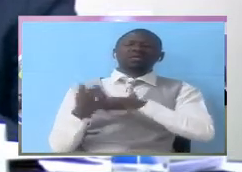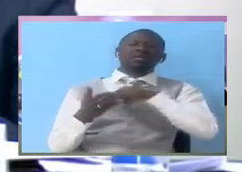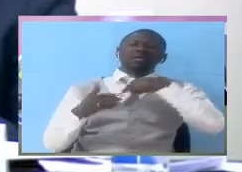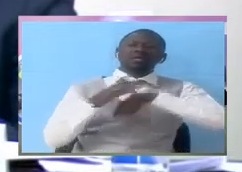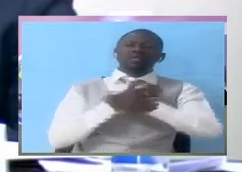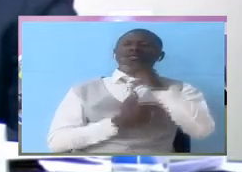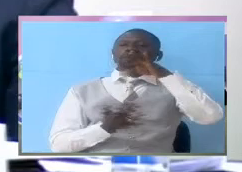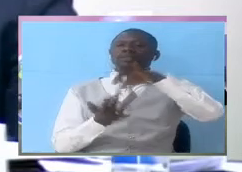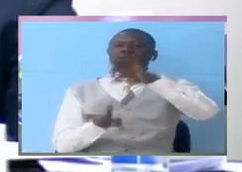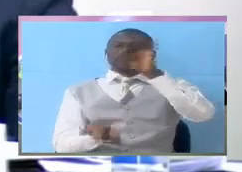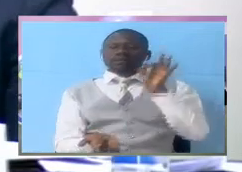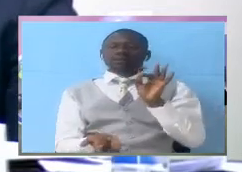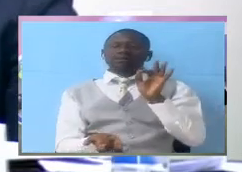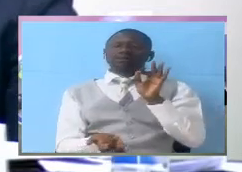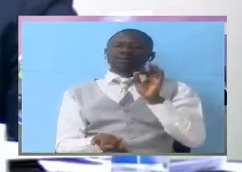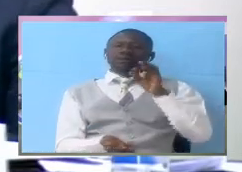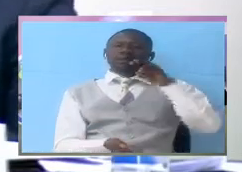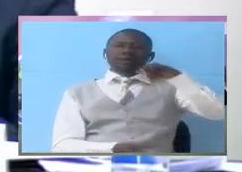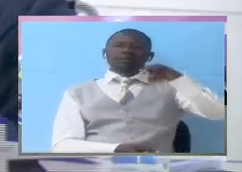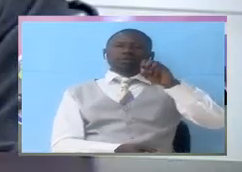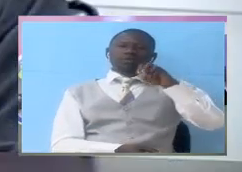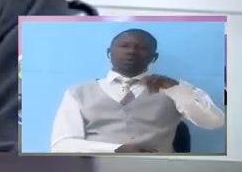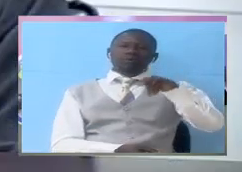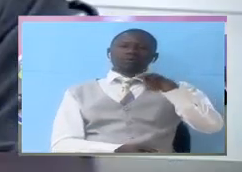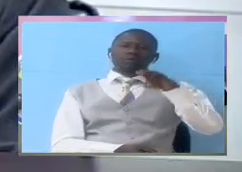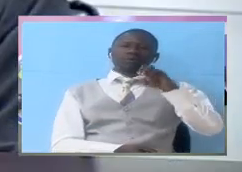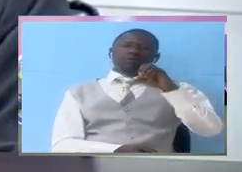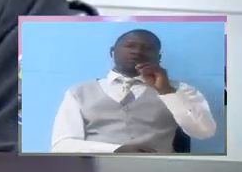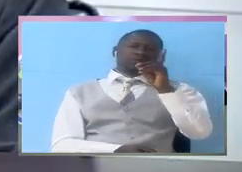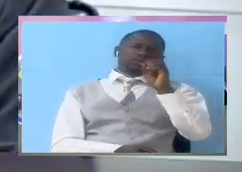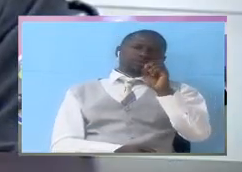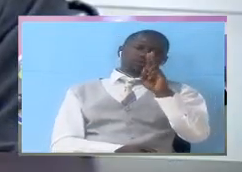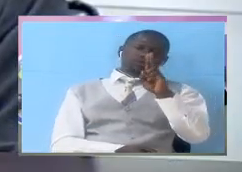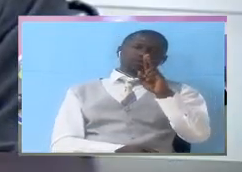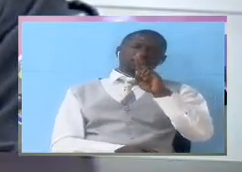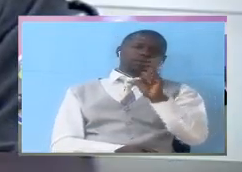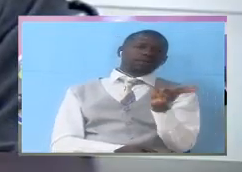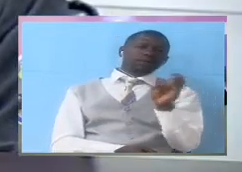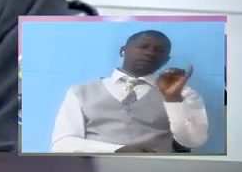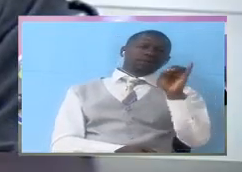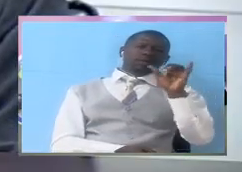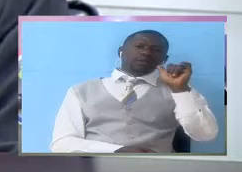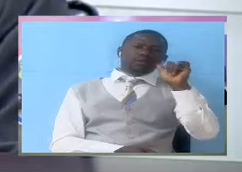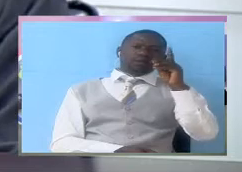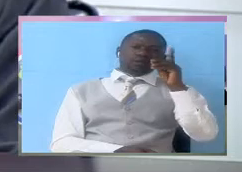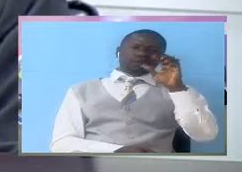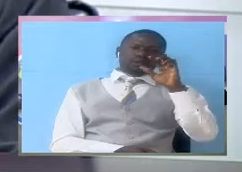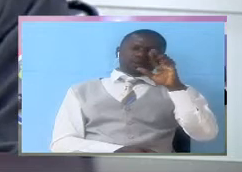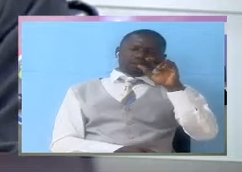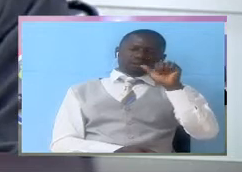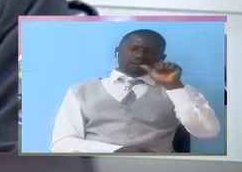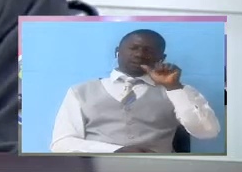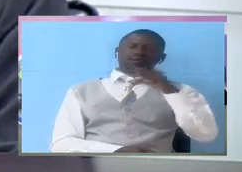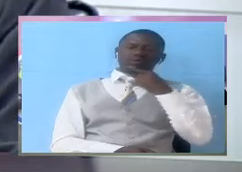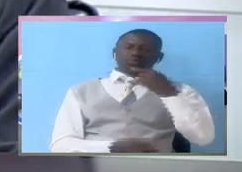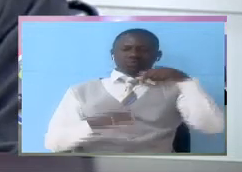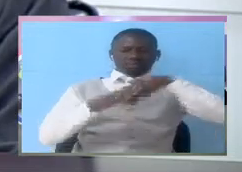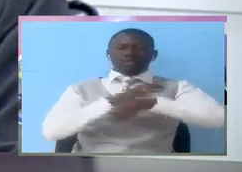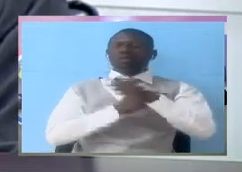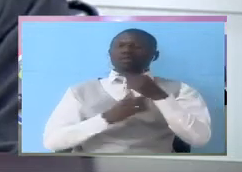the NIA representative in the panel. Wax nga ñu tamit ne yow da amulo ben loxo ci tan bi nga xamne mom lañ tan Momodou